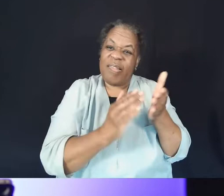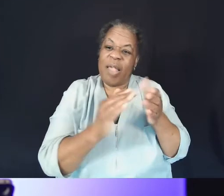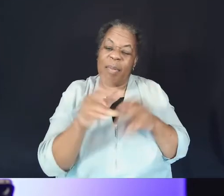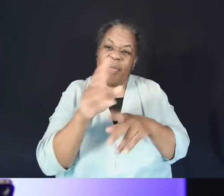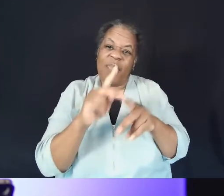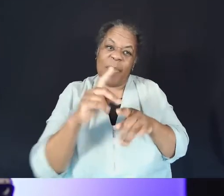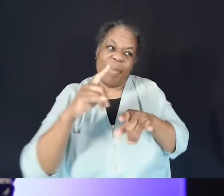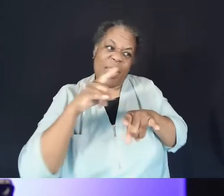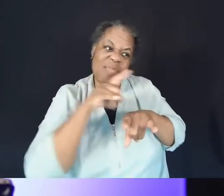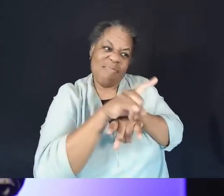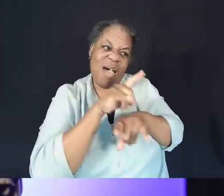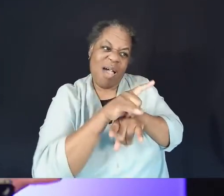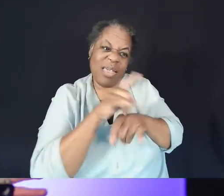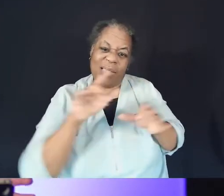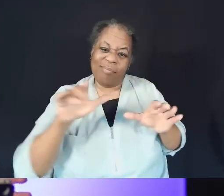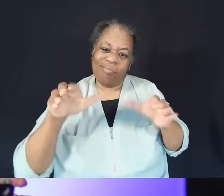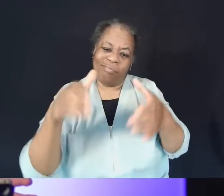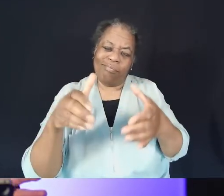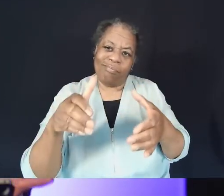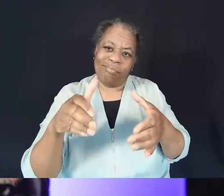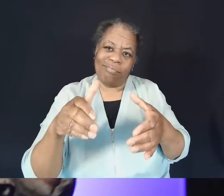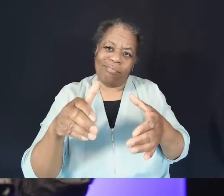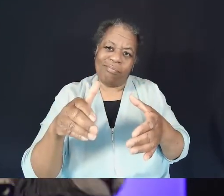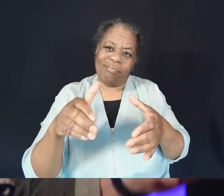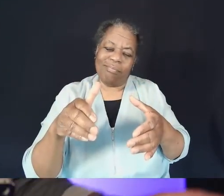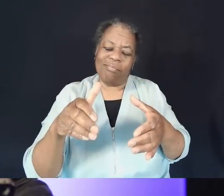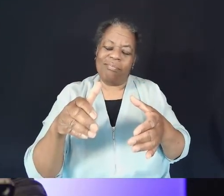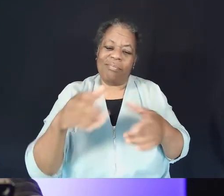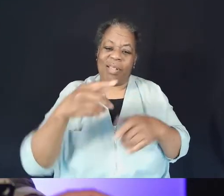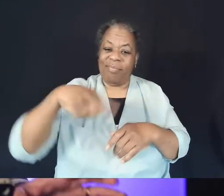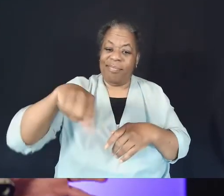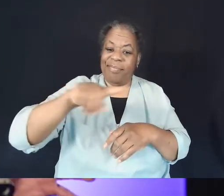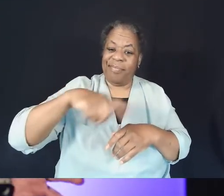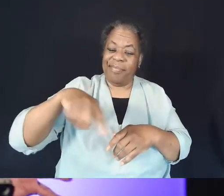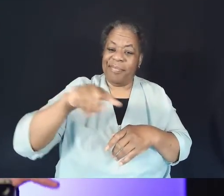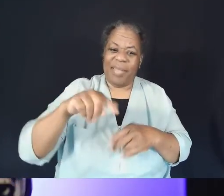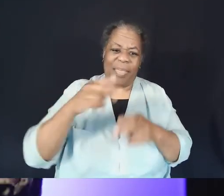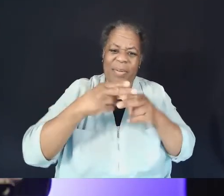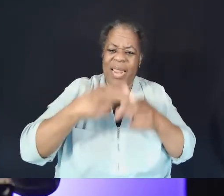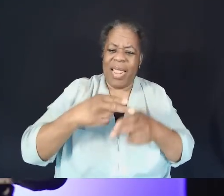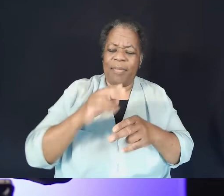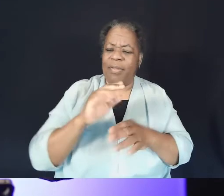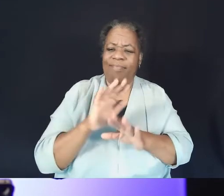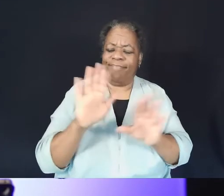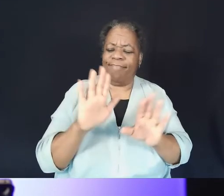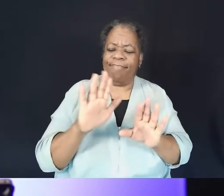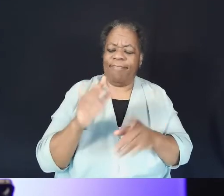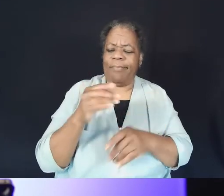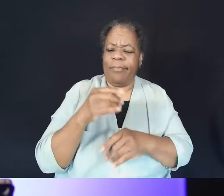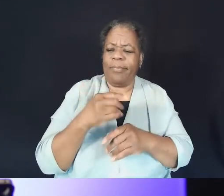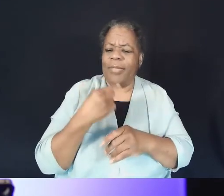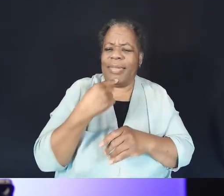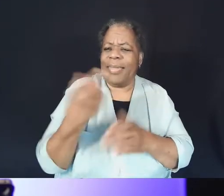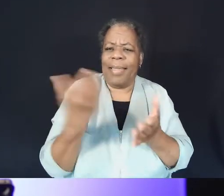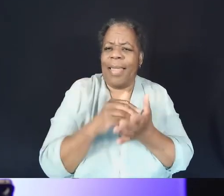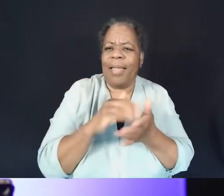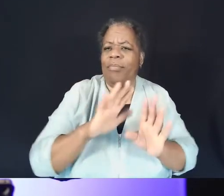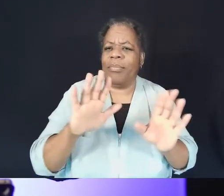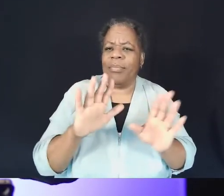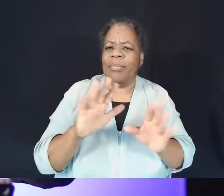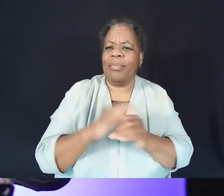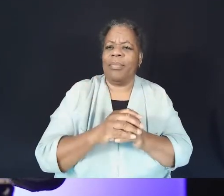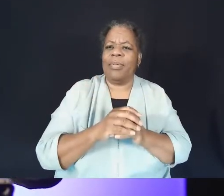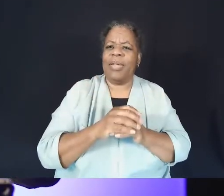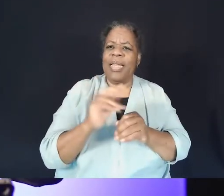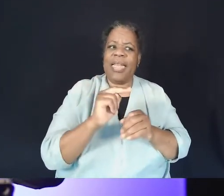Nehemiah. I don't even want to quote them again, nor do I want to mention their names. And what Nehemiah is doing, the work of